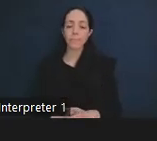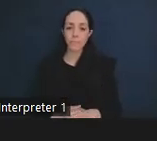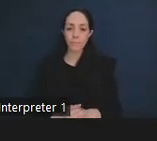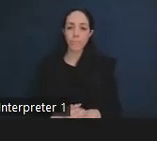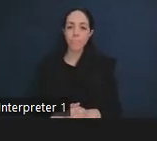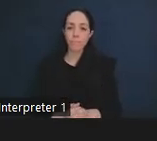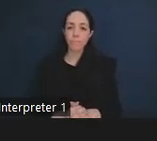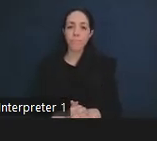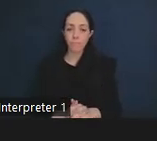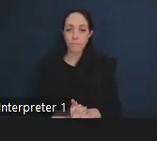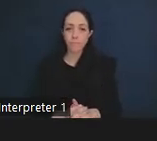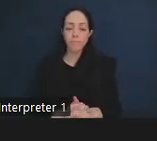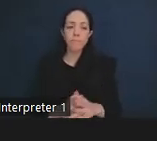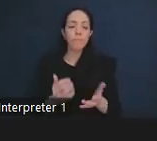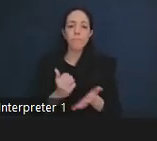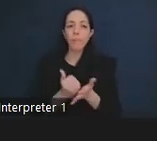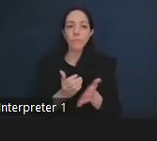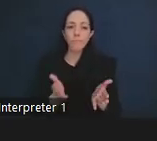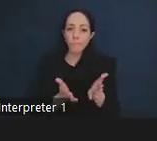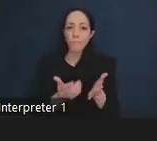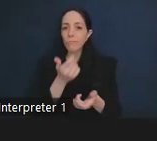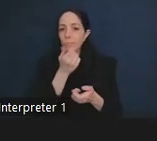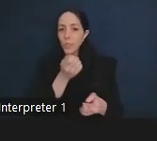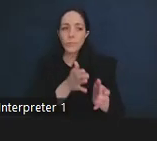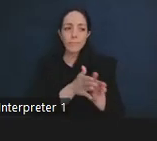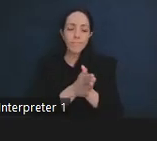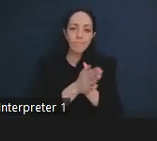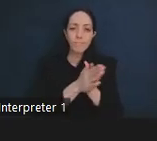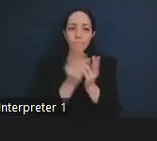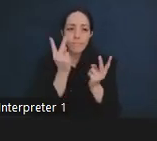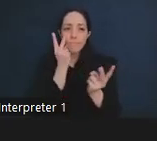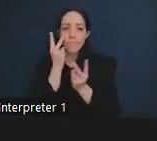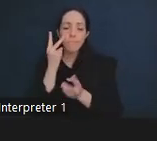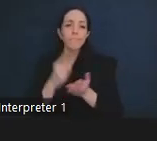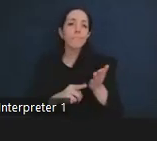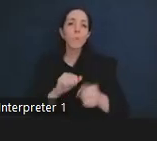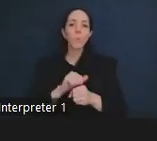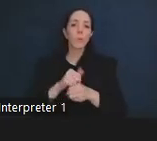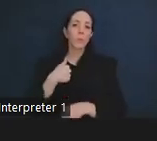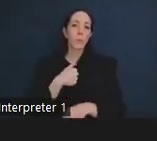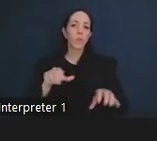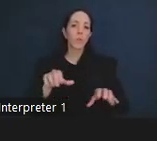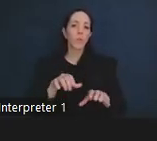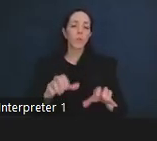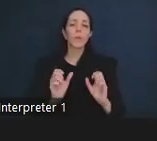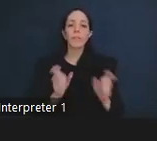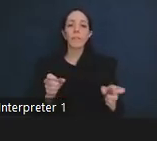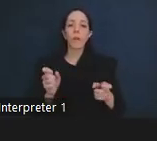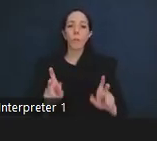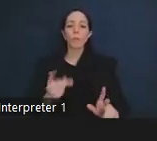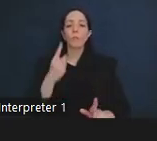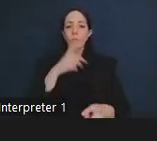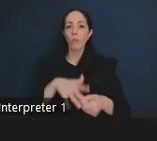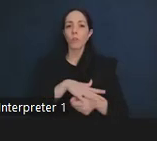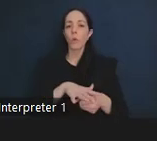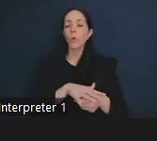build public interest in the work we're doing and give opportunities for local voices to come to the